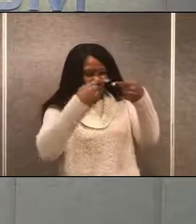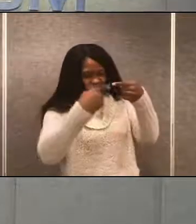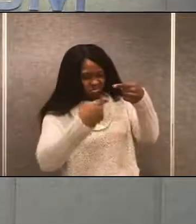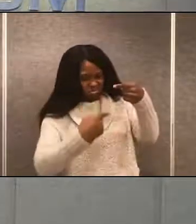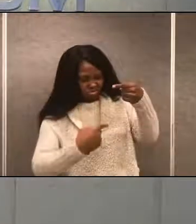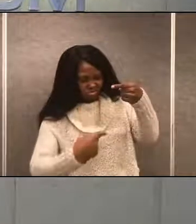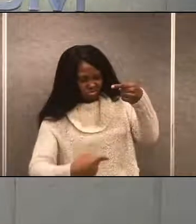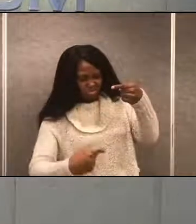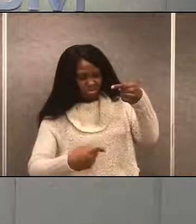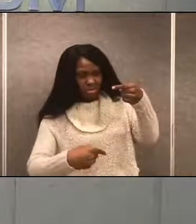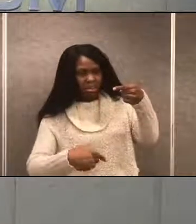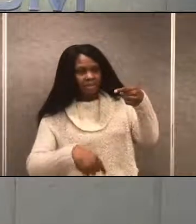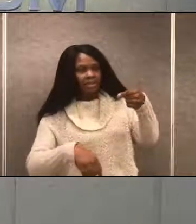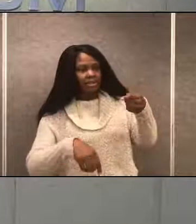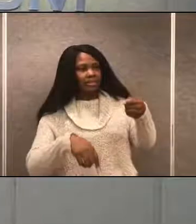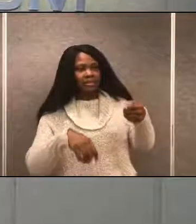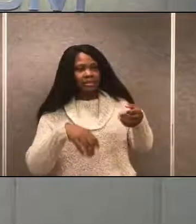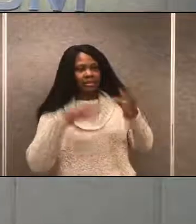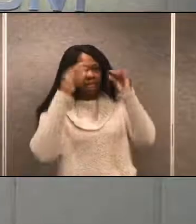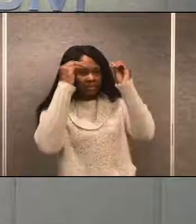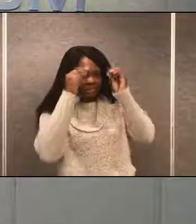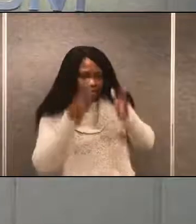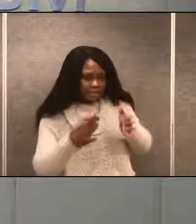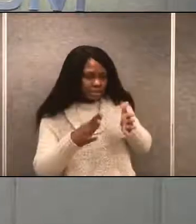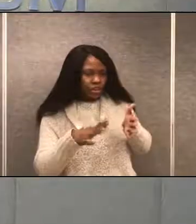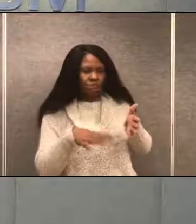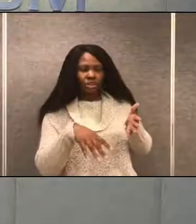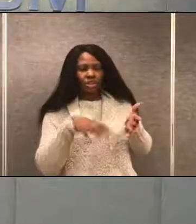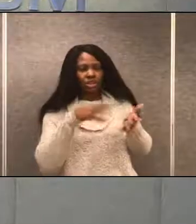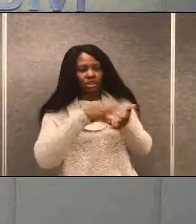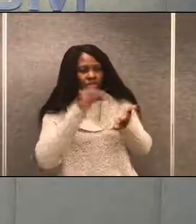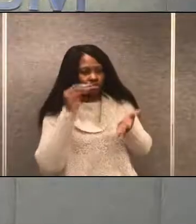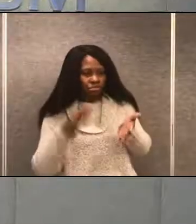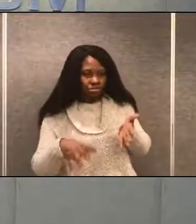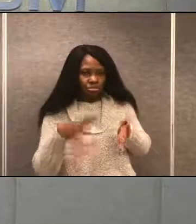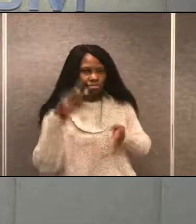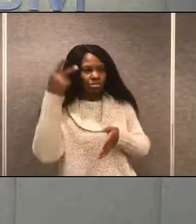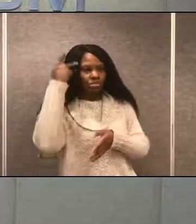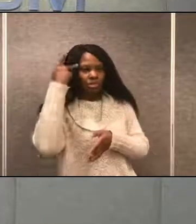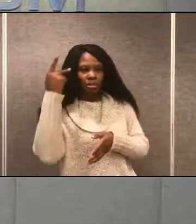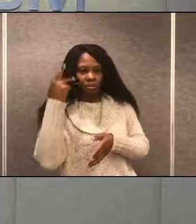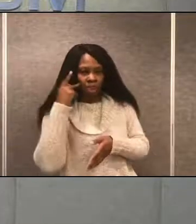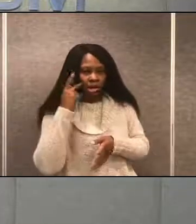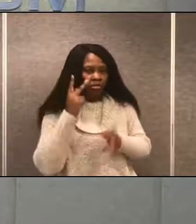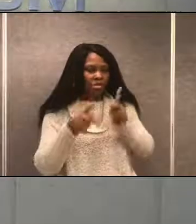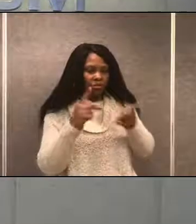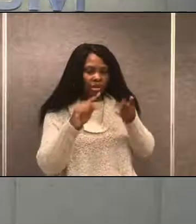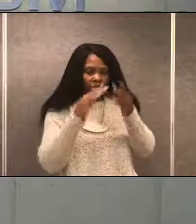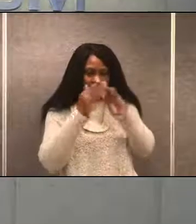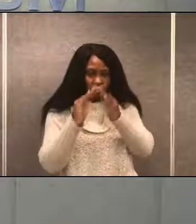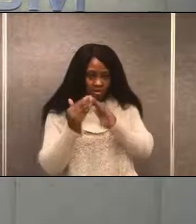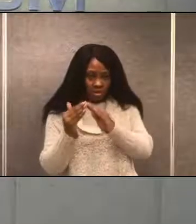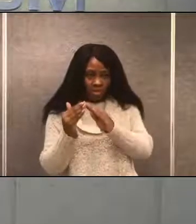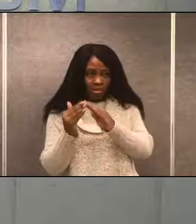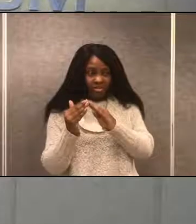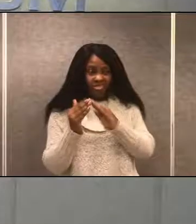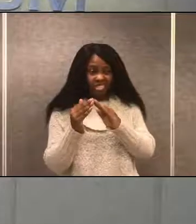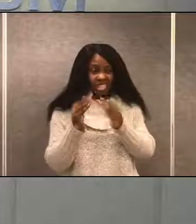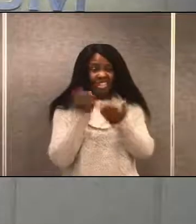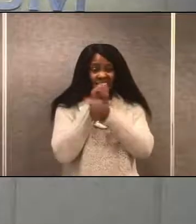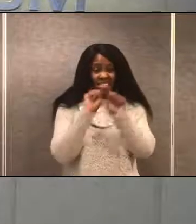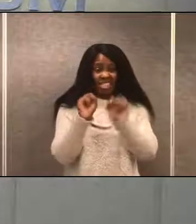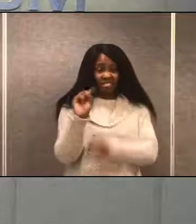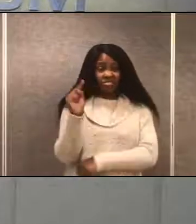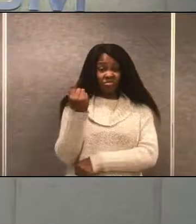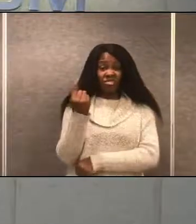assistant superintendent, all the way down to the teachers, the students, the parents, folks in the community. Safety comes first.